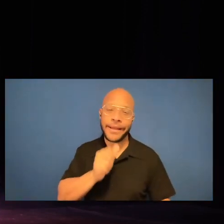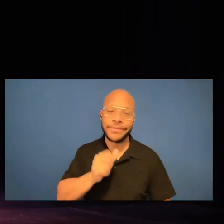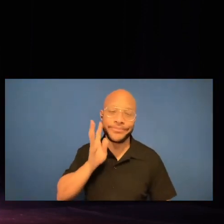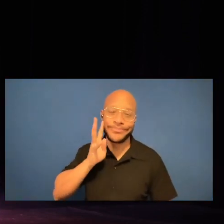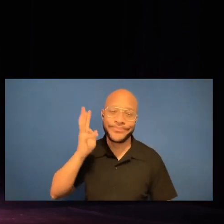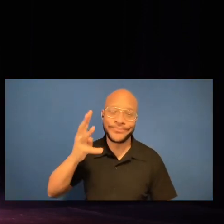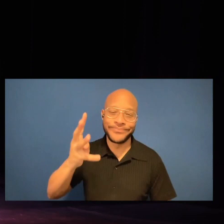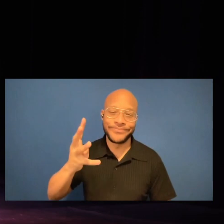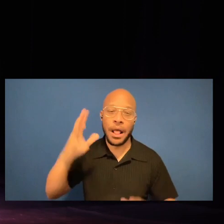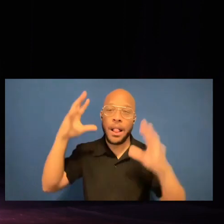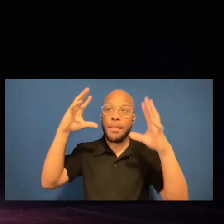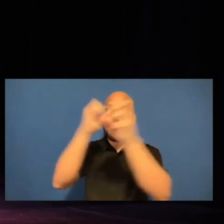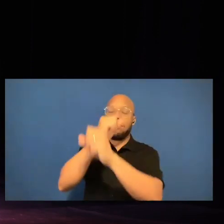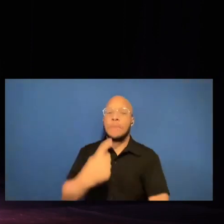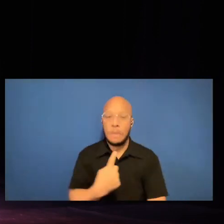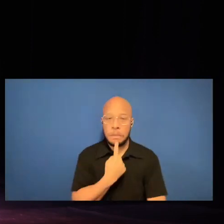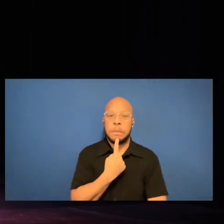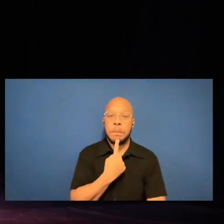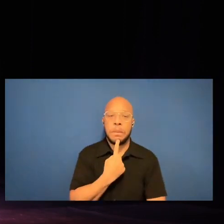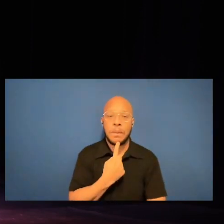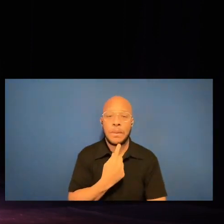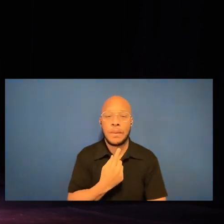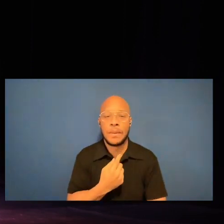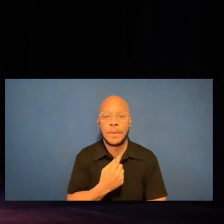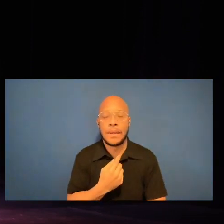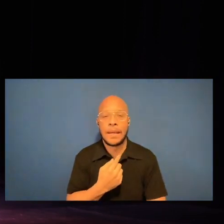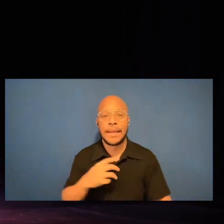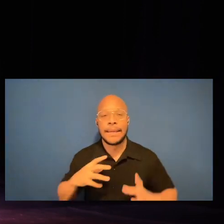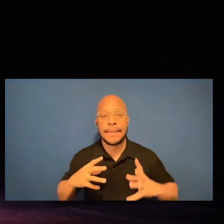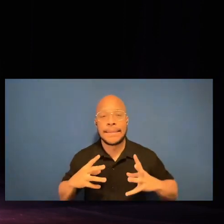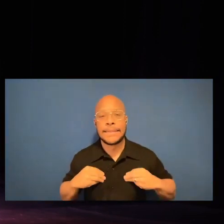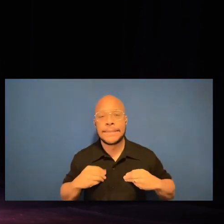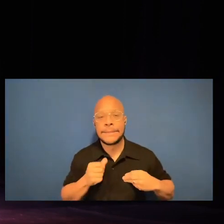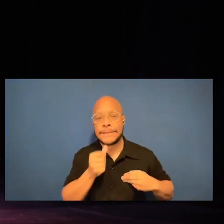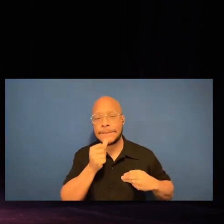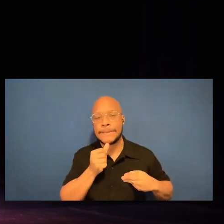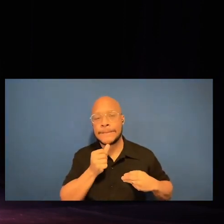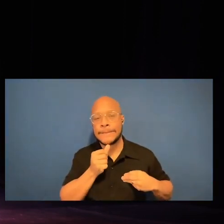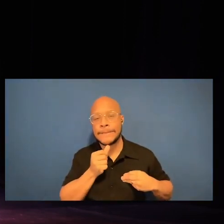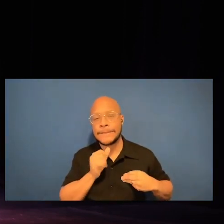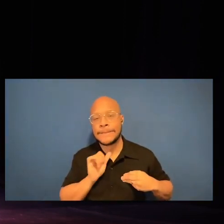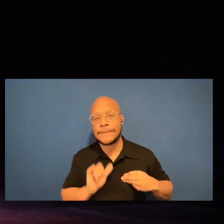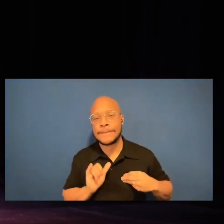So, what is left on the other side of delusion?